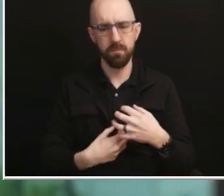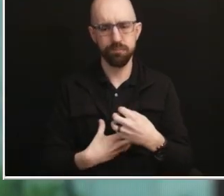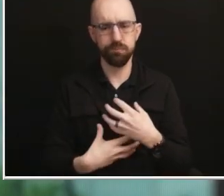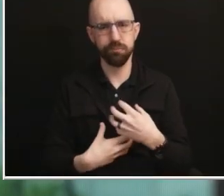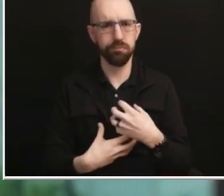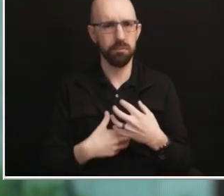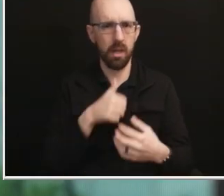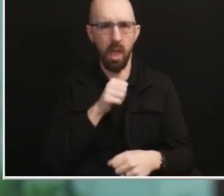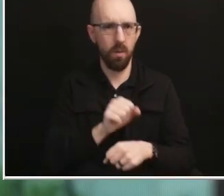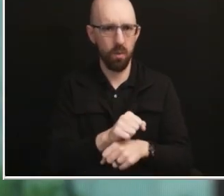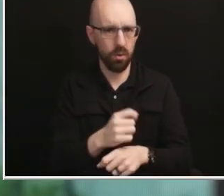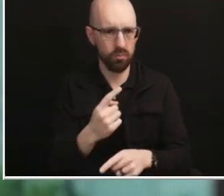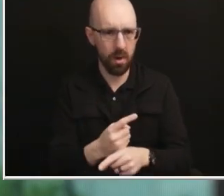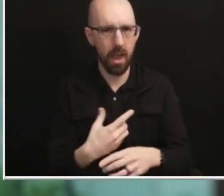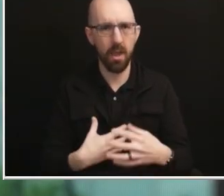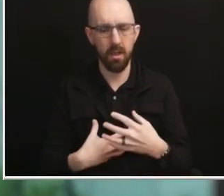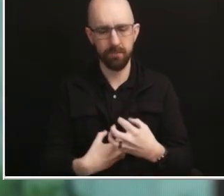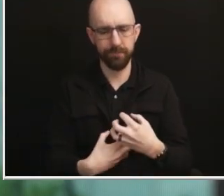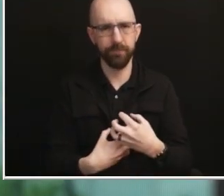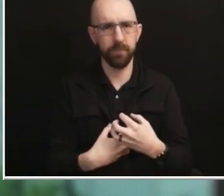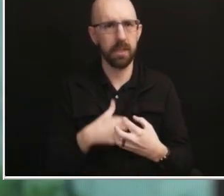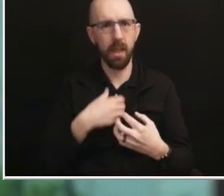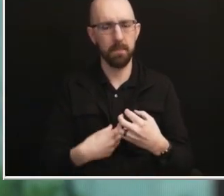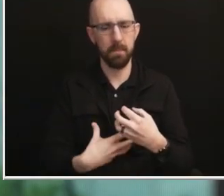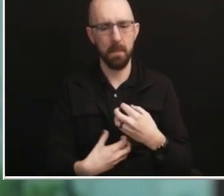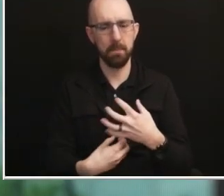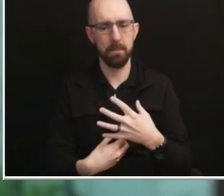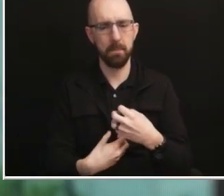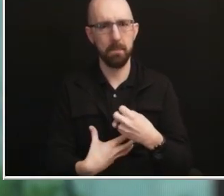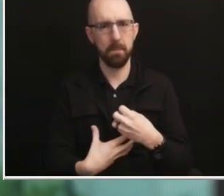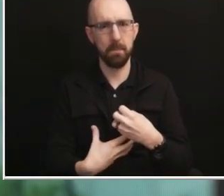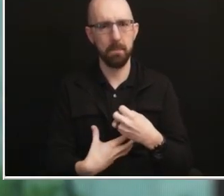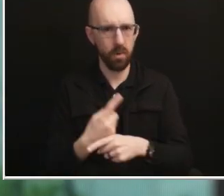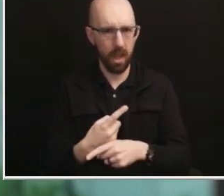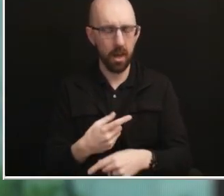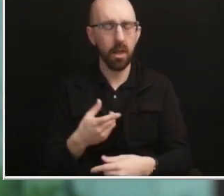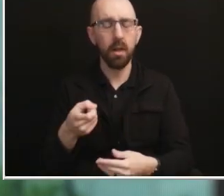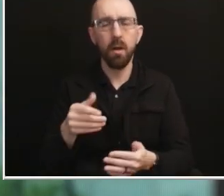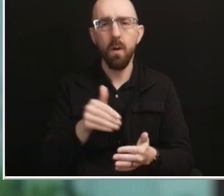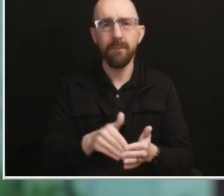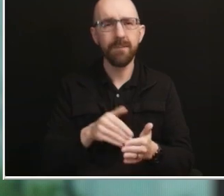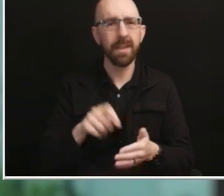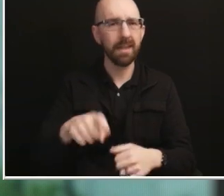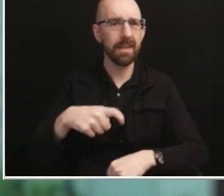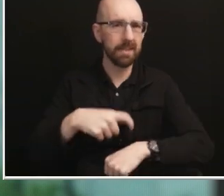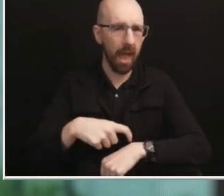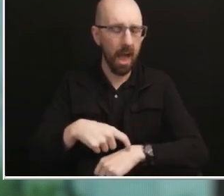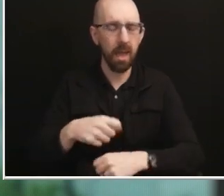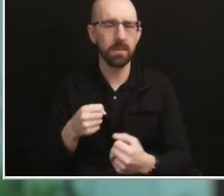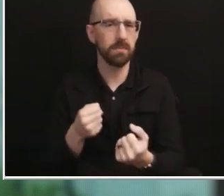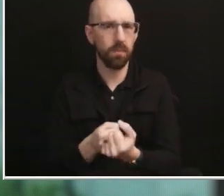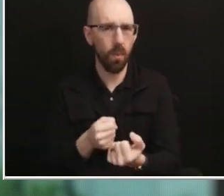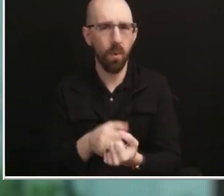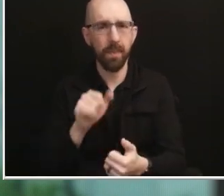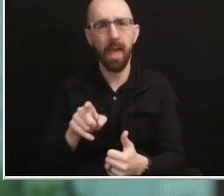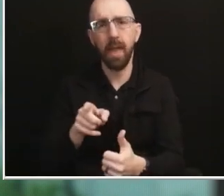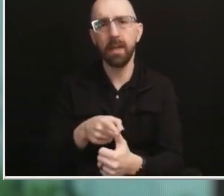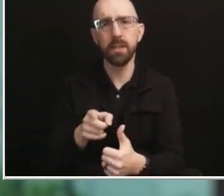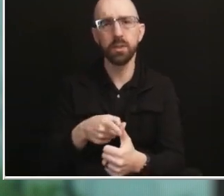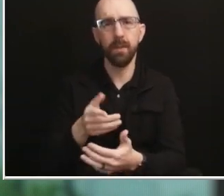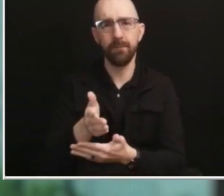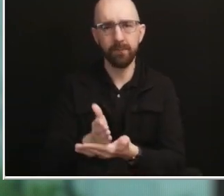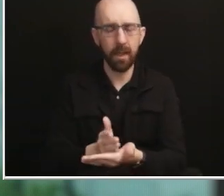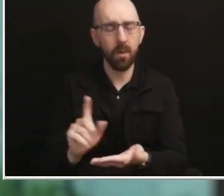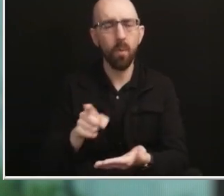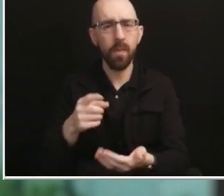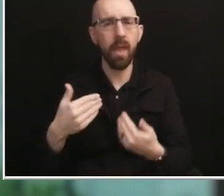And just stops pumping, especially certain areas. So a lot of it is just time and support. So getting through that initial phase where they have changes